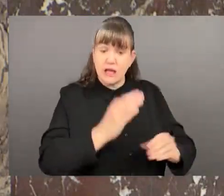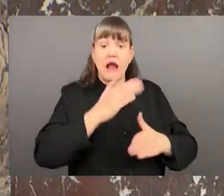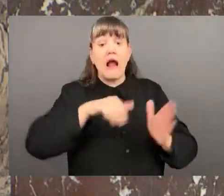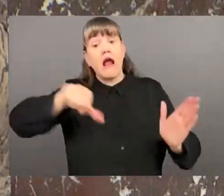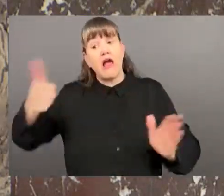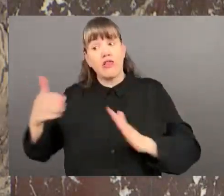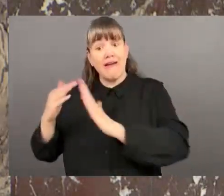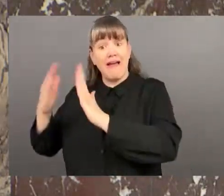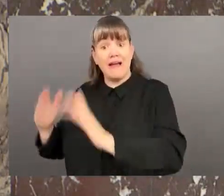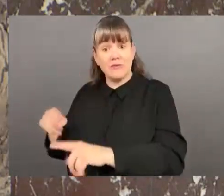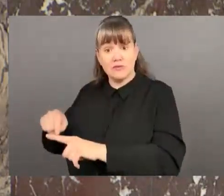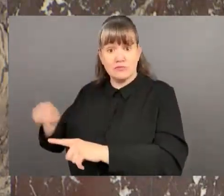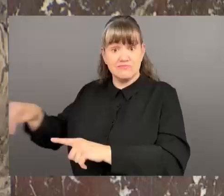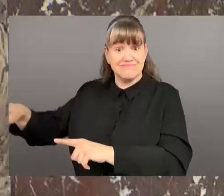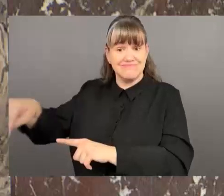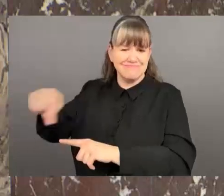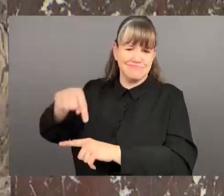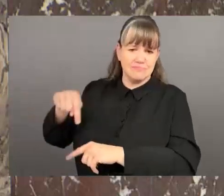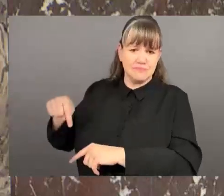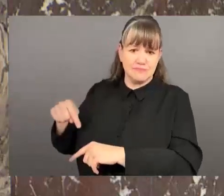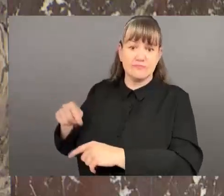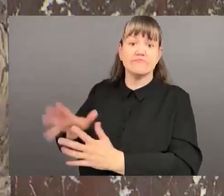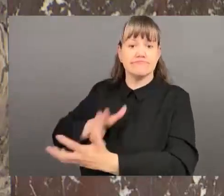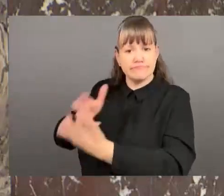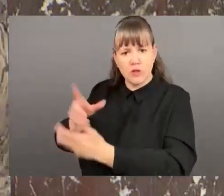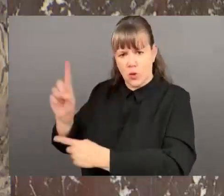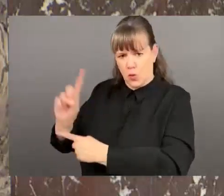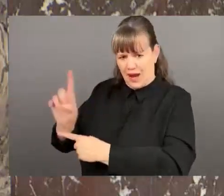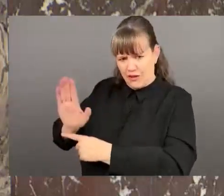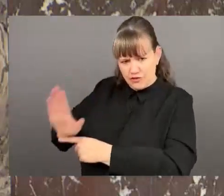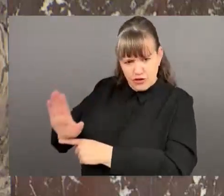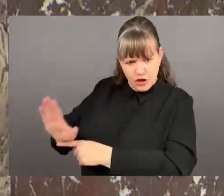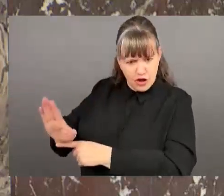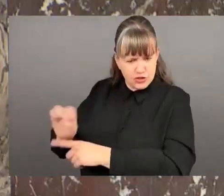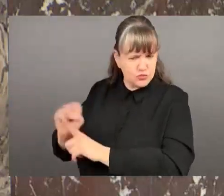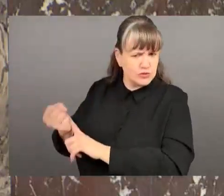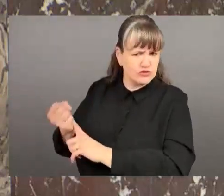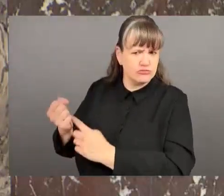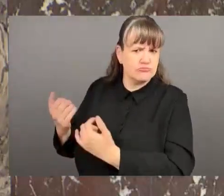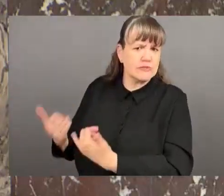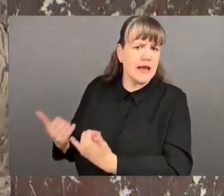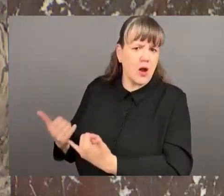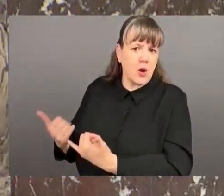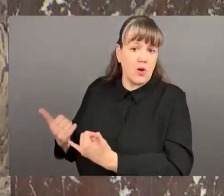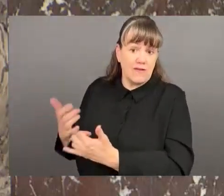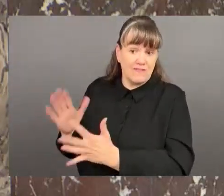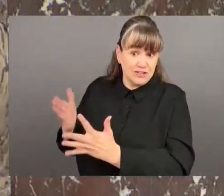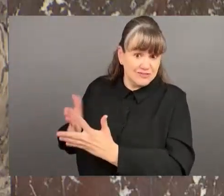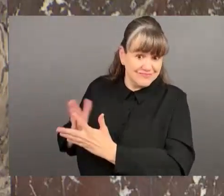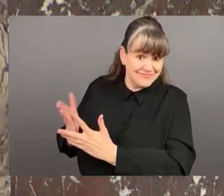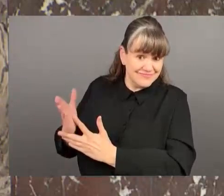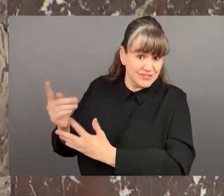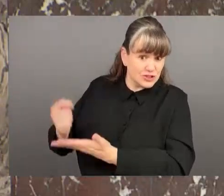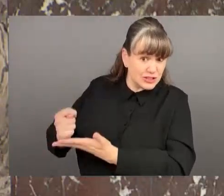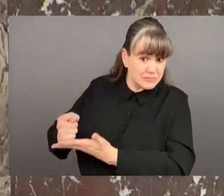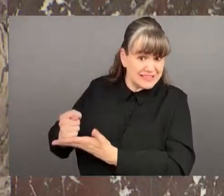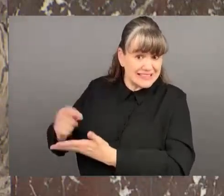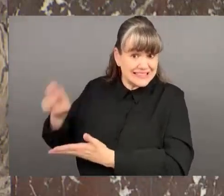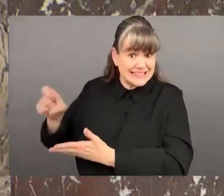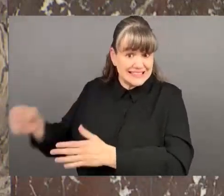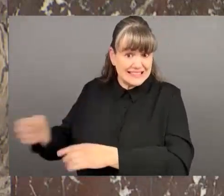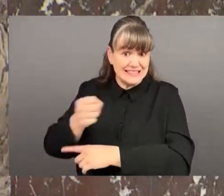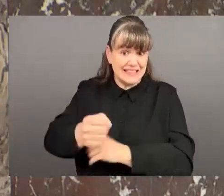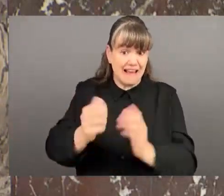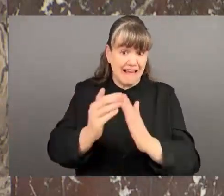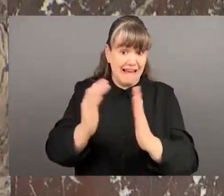they're at. And if a person has gone through treatment and needs that housing, we're rapidly growing that housing stock at the same time. And the member